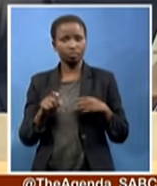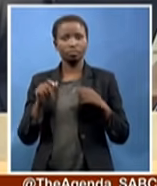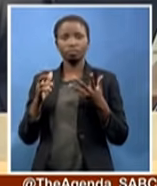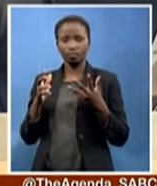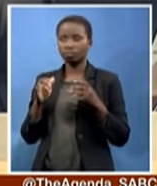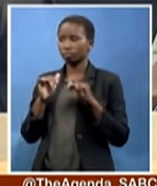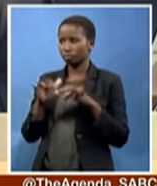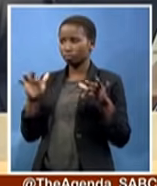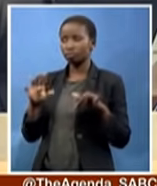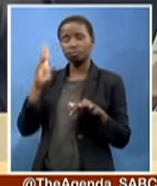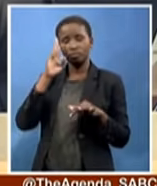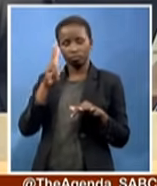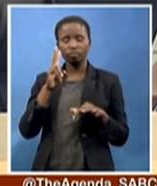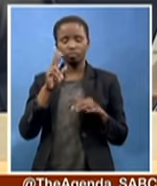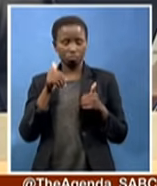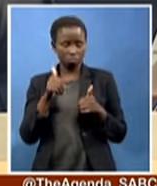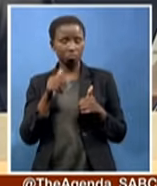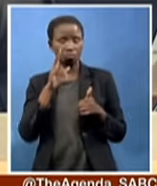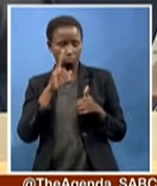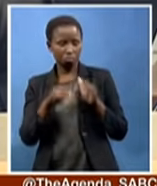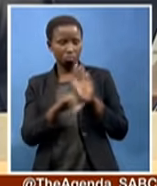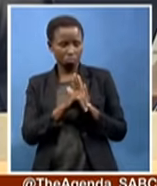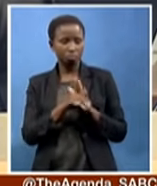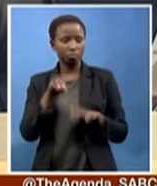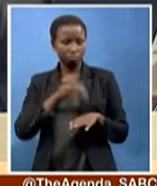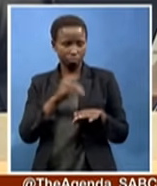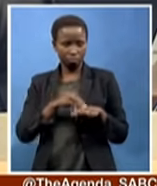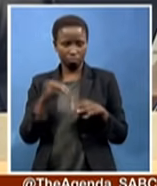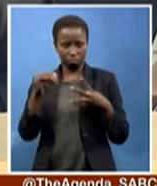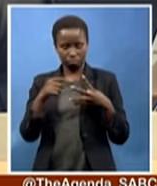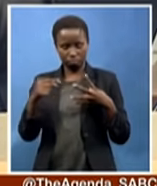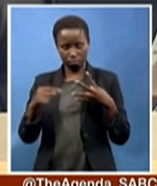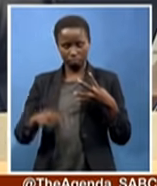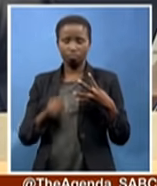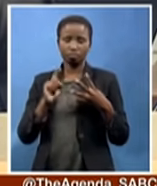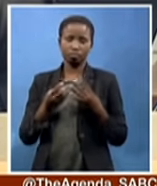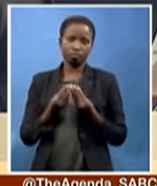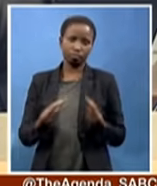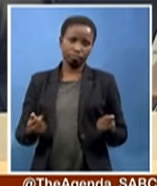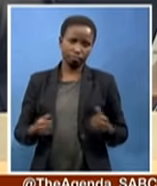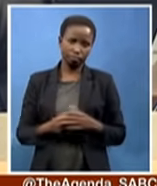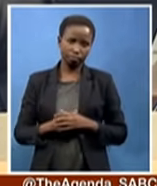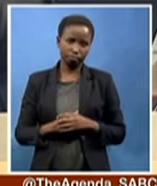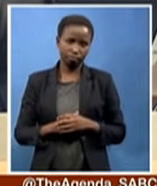problems that we have to deal with. And as a consequence, the extent